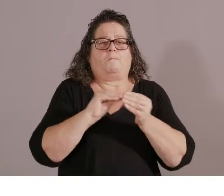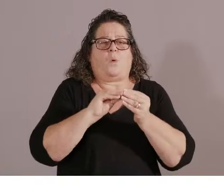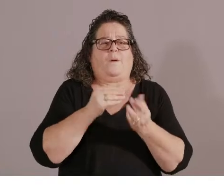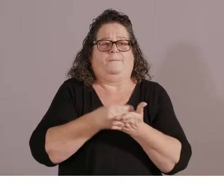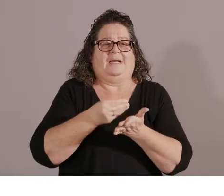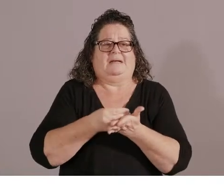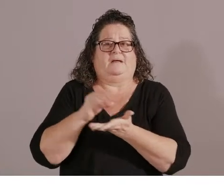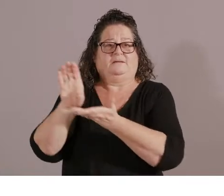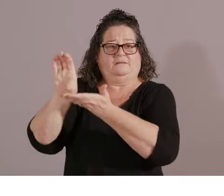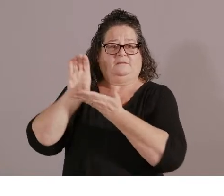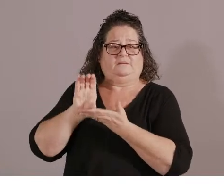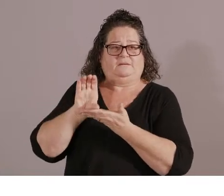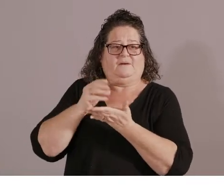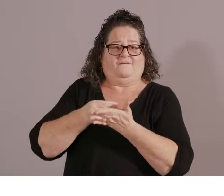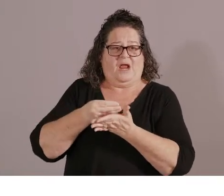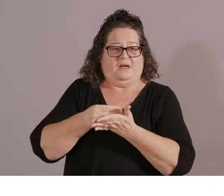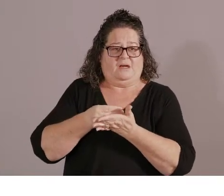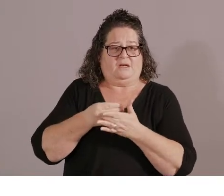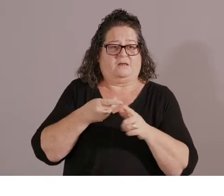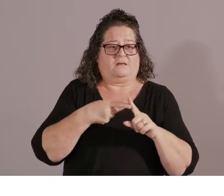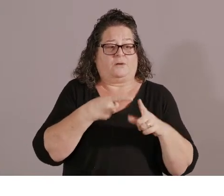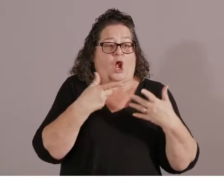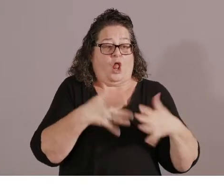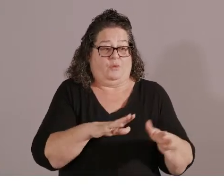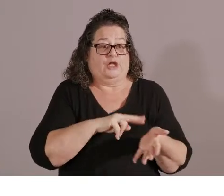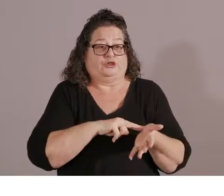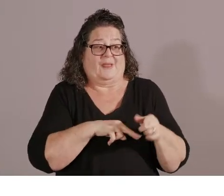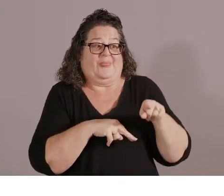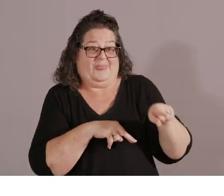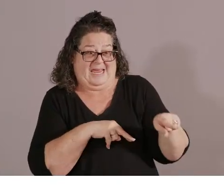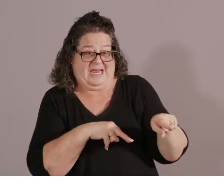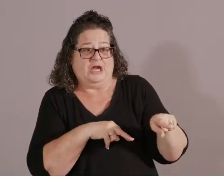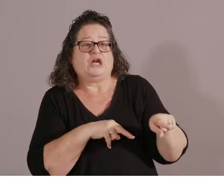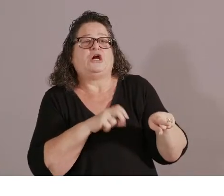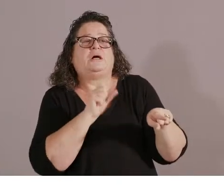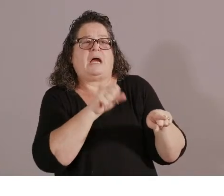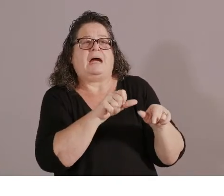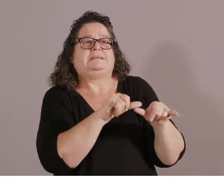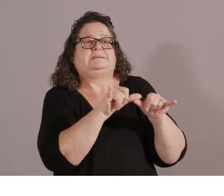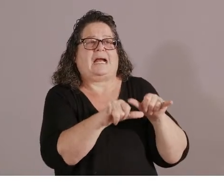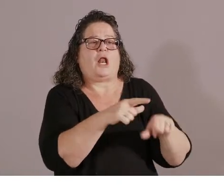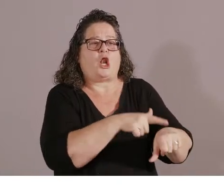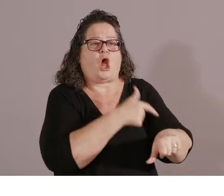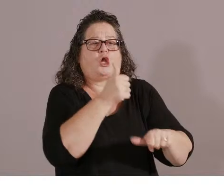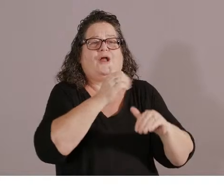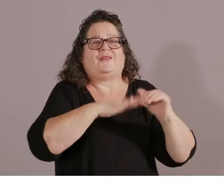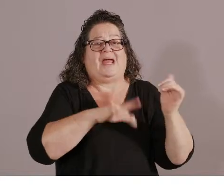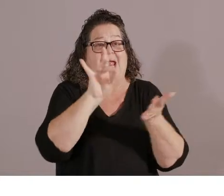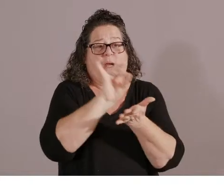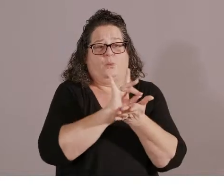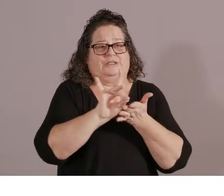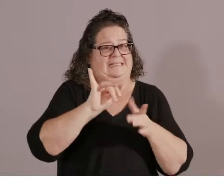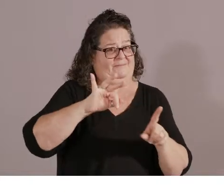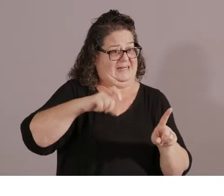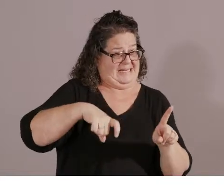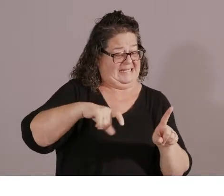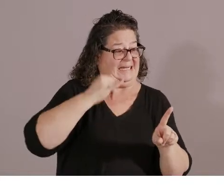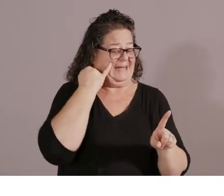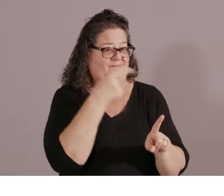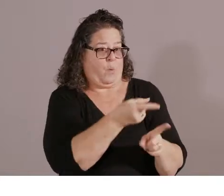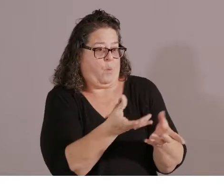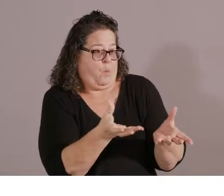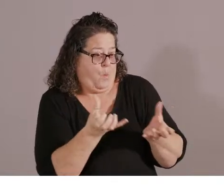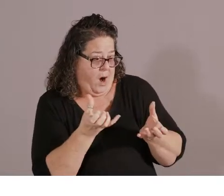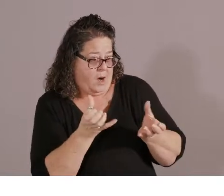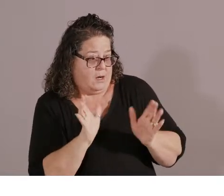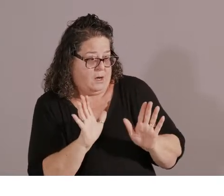place to stay on longer than their 8 weeks if they choose to do so, and if the hospital that they've been